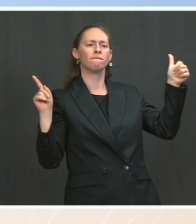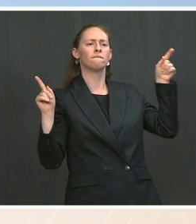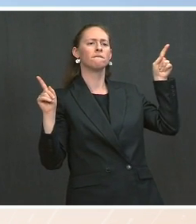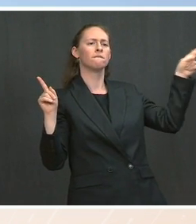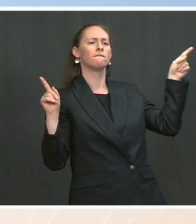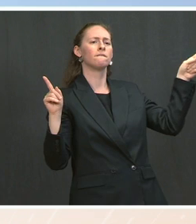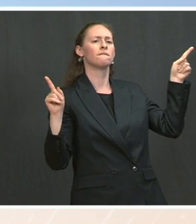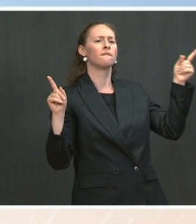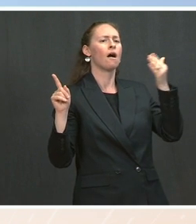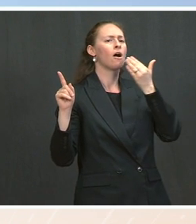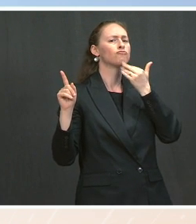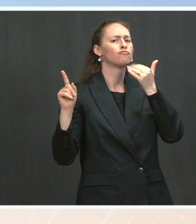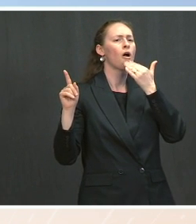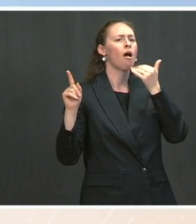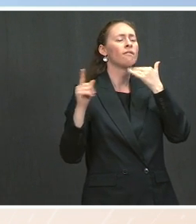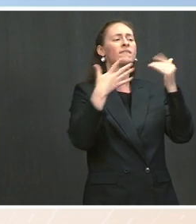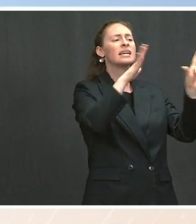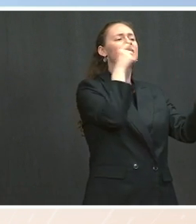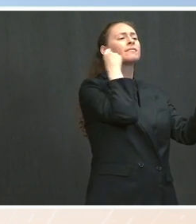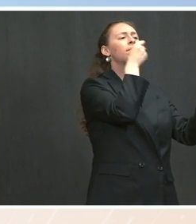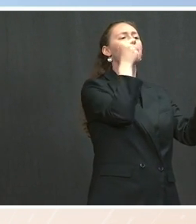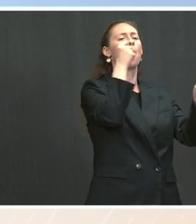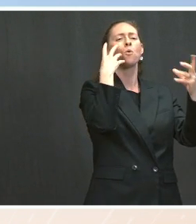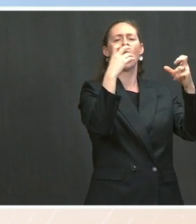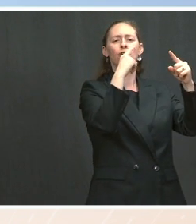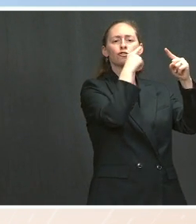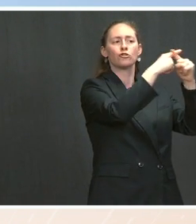remember is to point back to how these conflicts have worked in